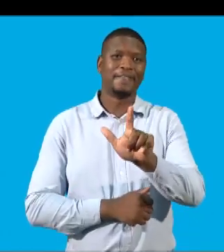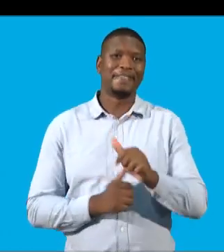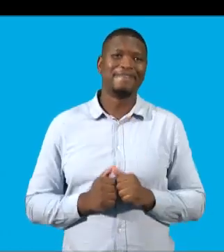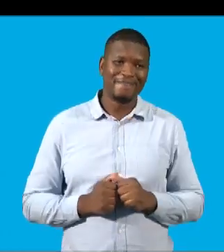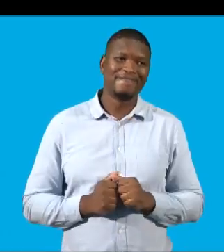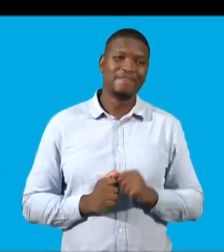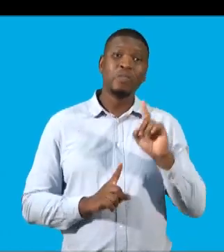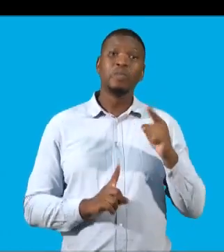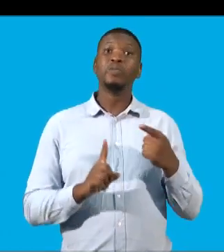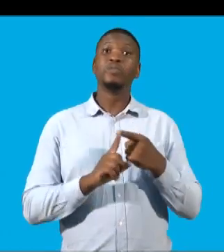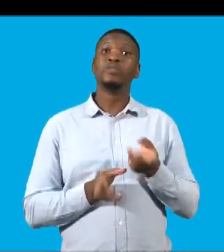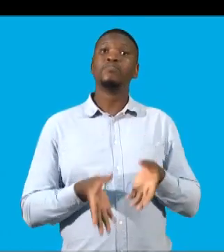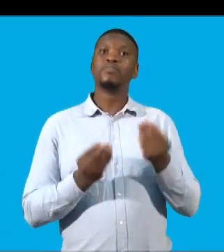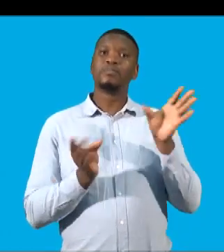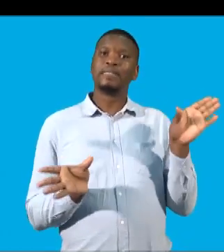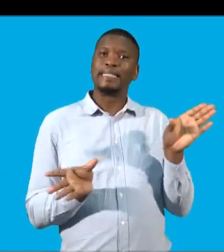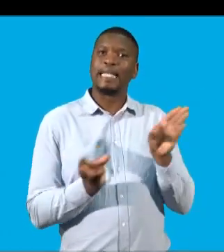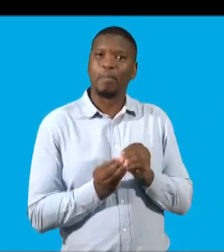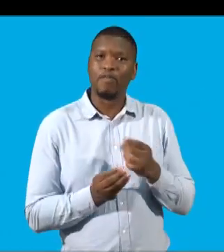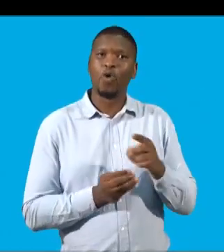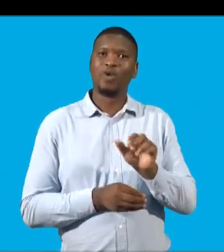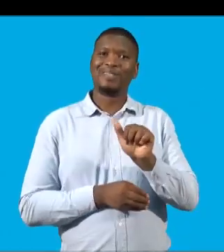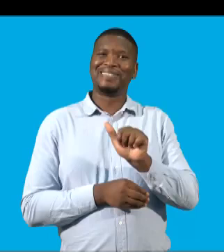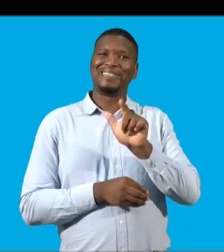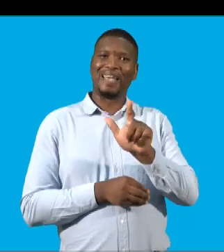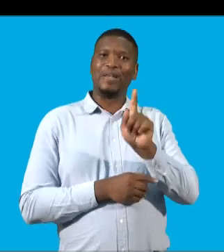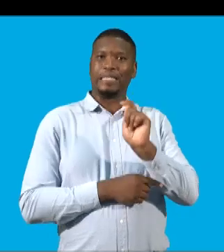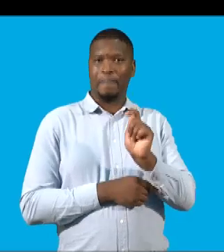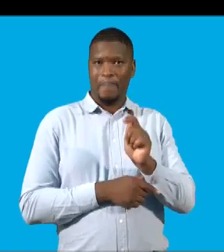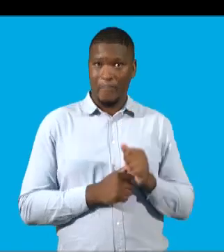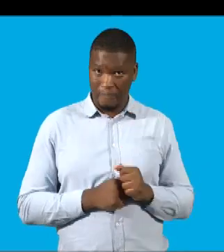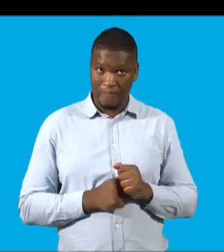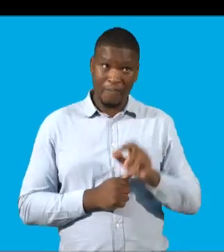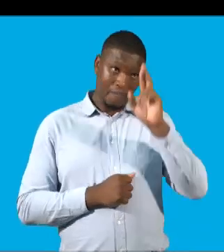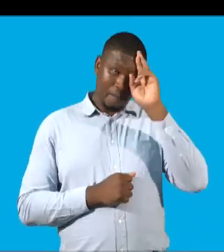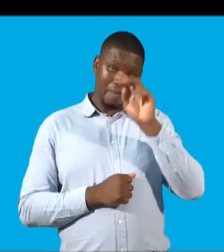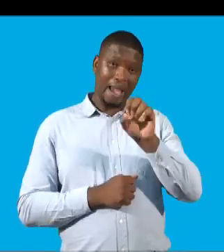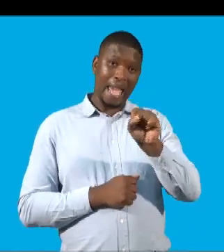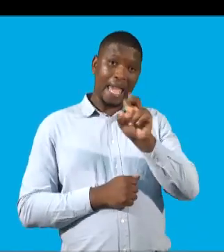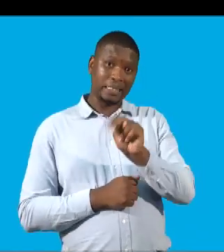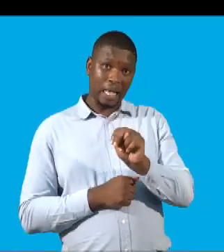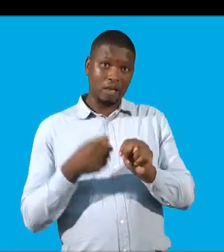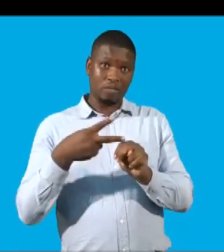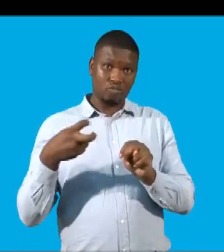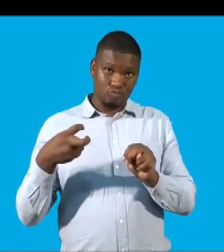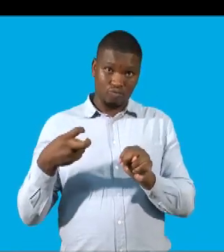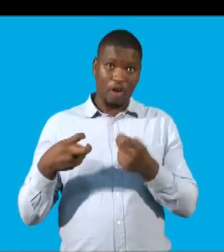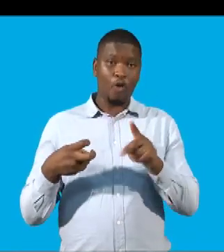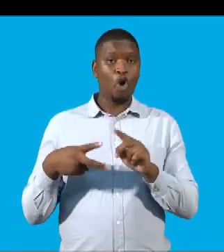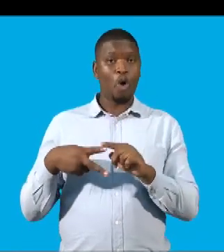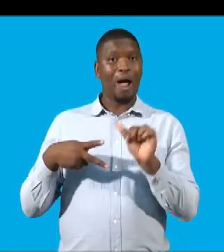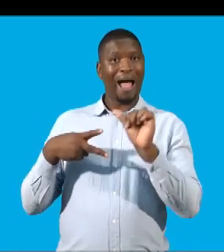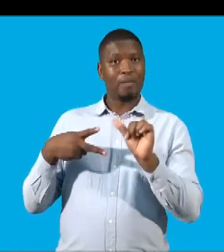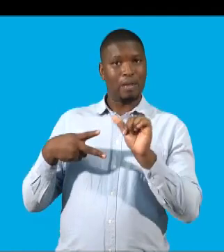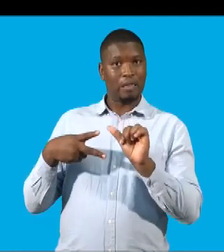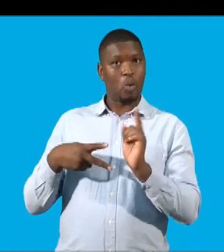are calculating the sum of 67 terms. Now remember, the formula for SN for an arithmetic